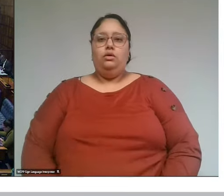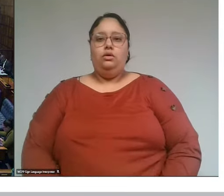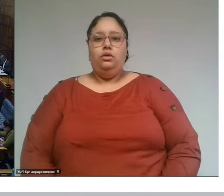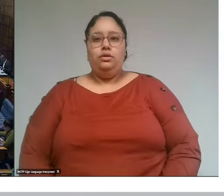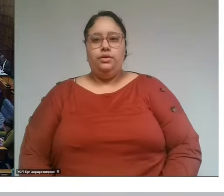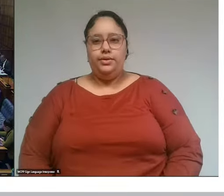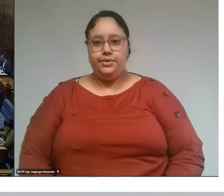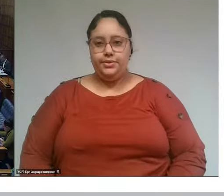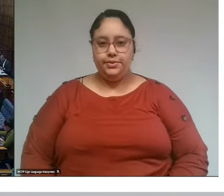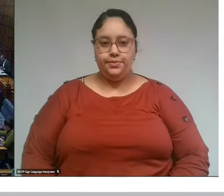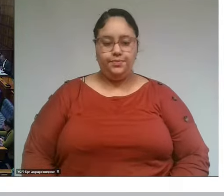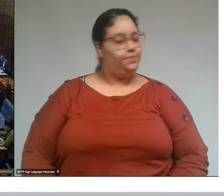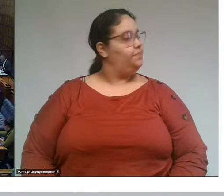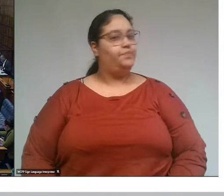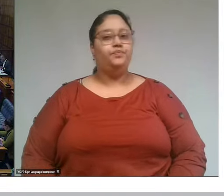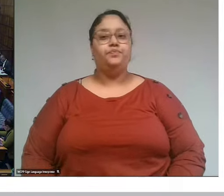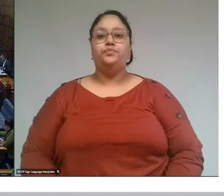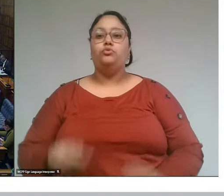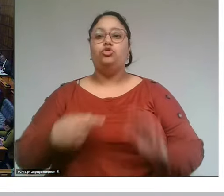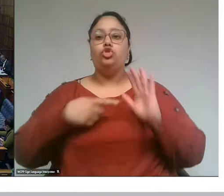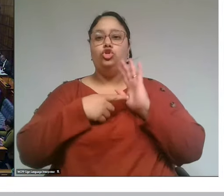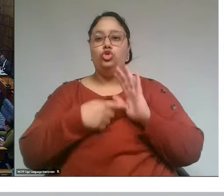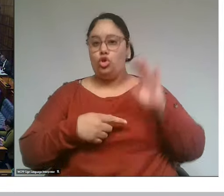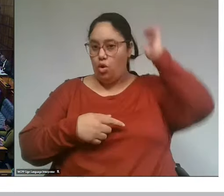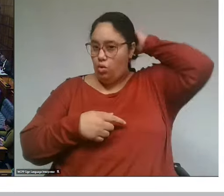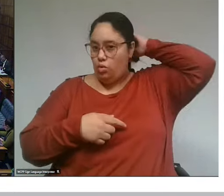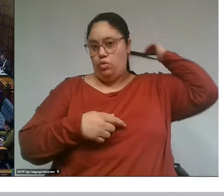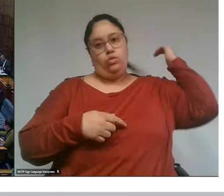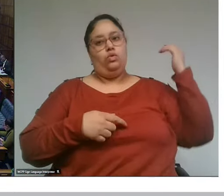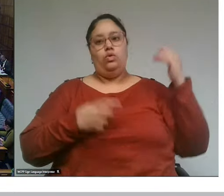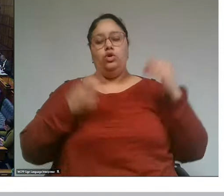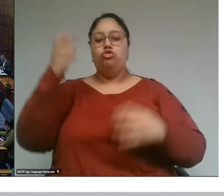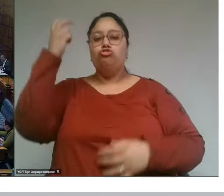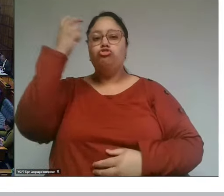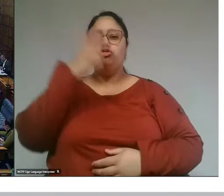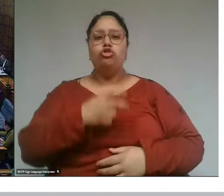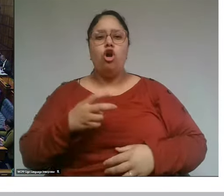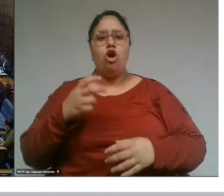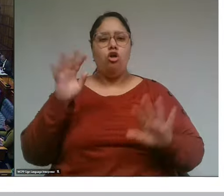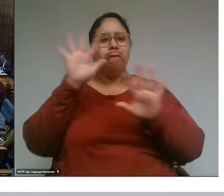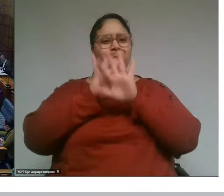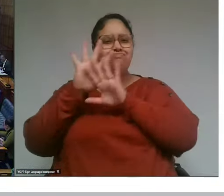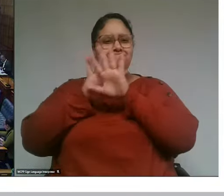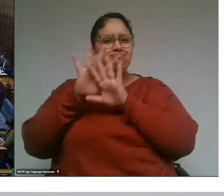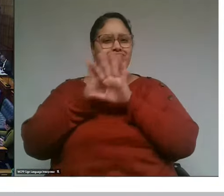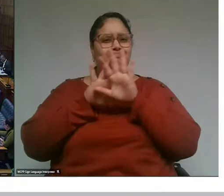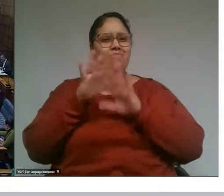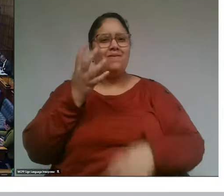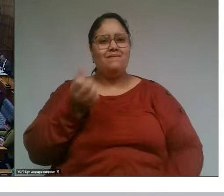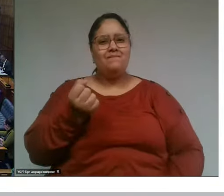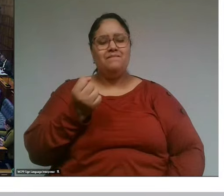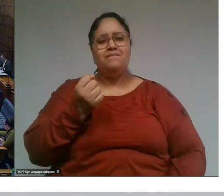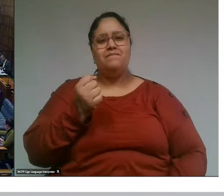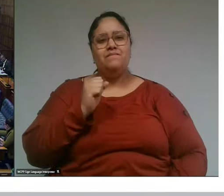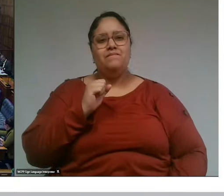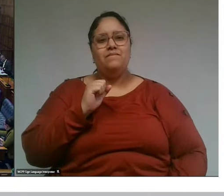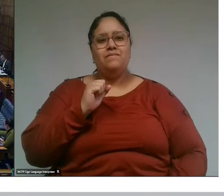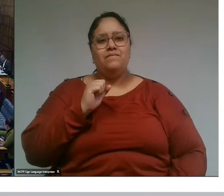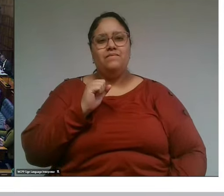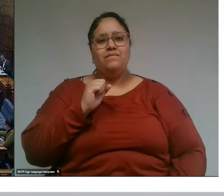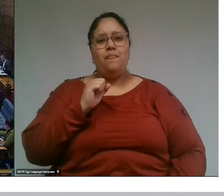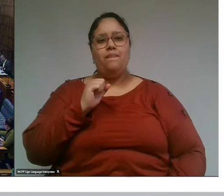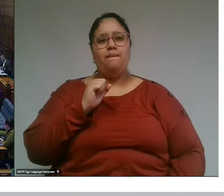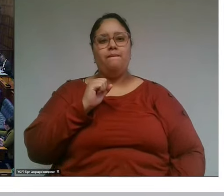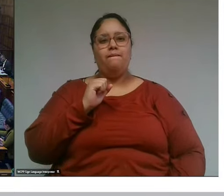shades the Dark Shades the of a 10